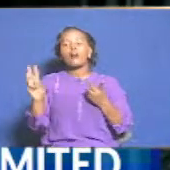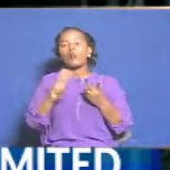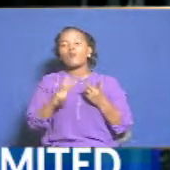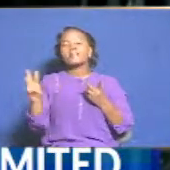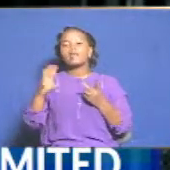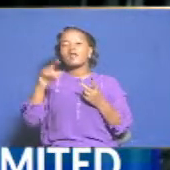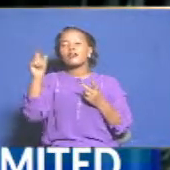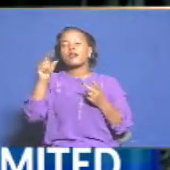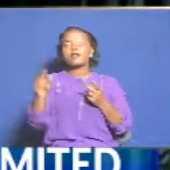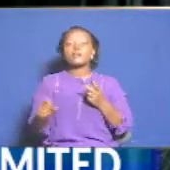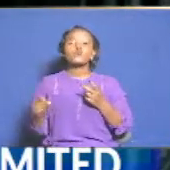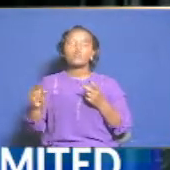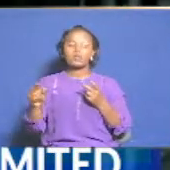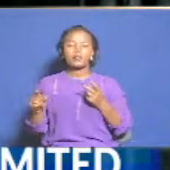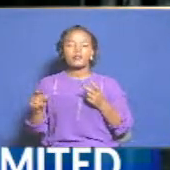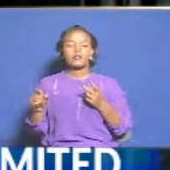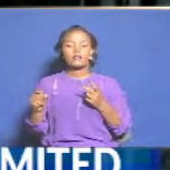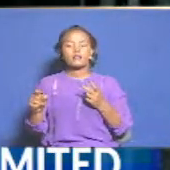regions.